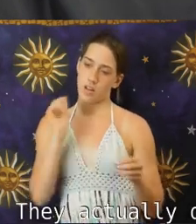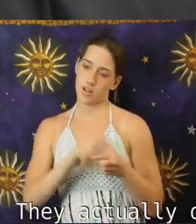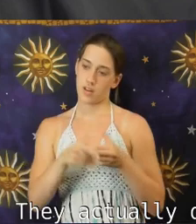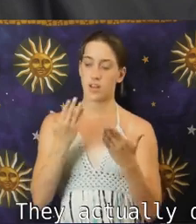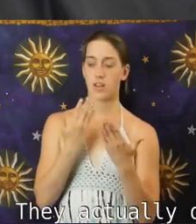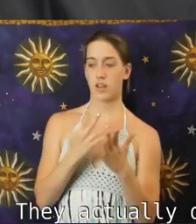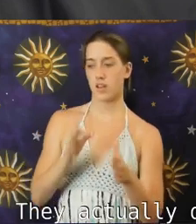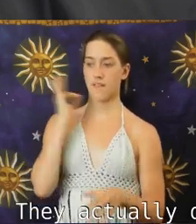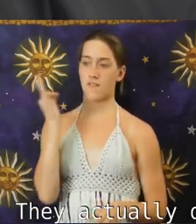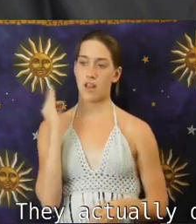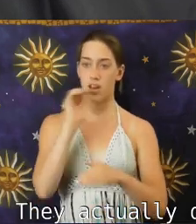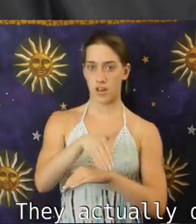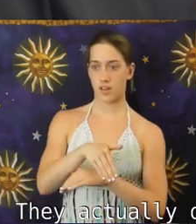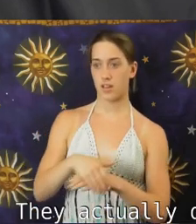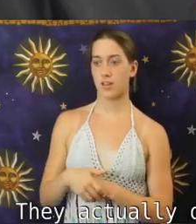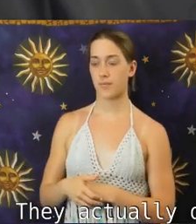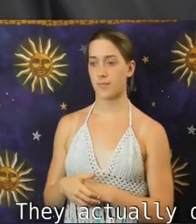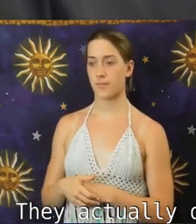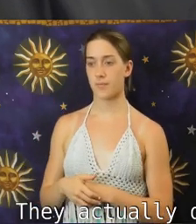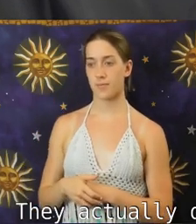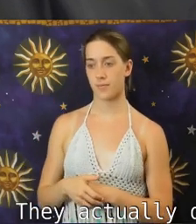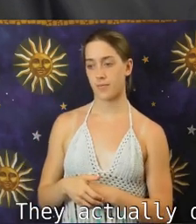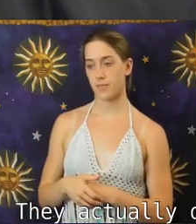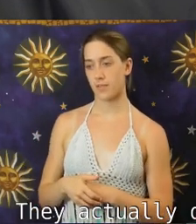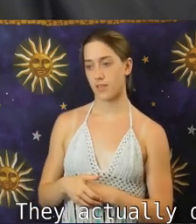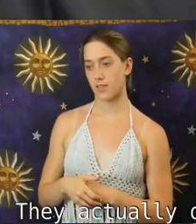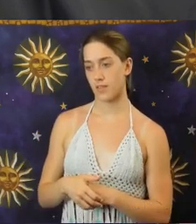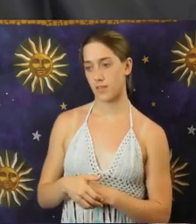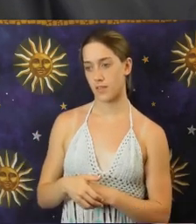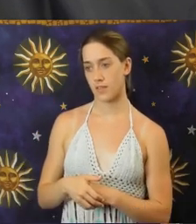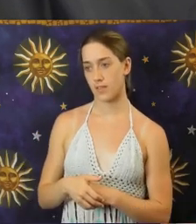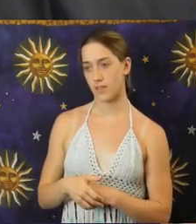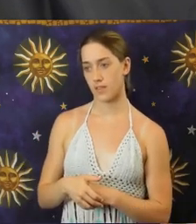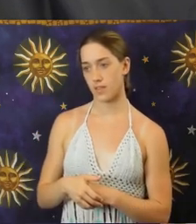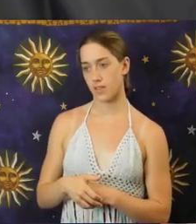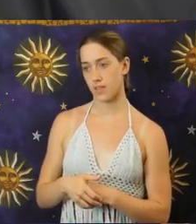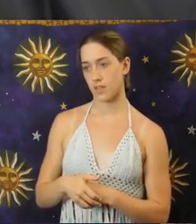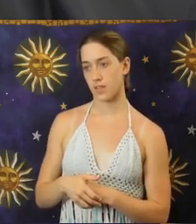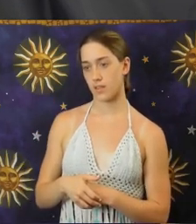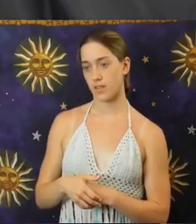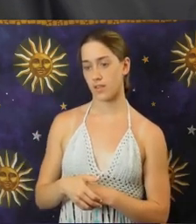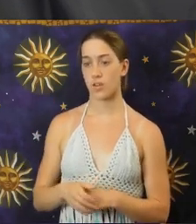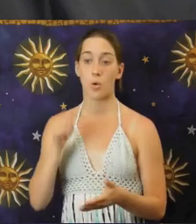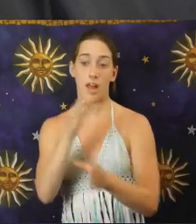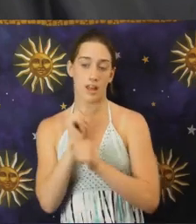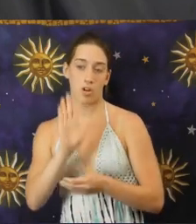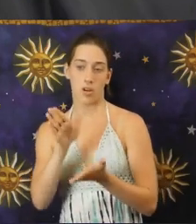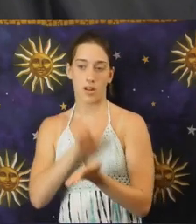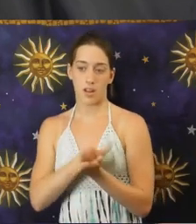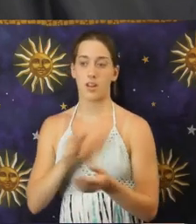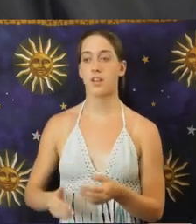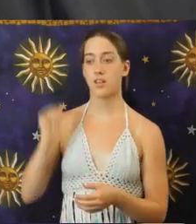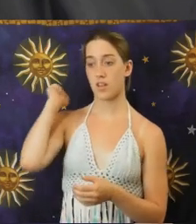It actually didn't sell out till like the end of Friday night. Nail it on the nose.